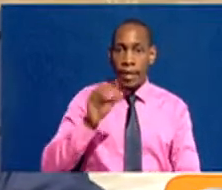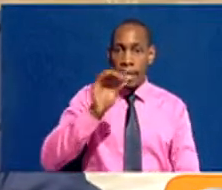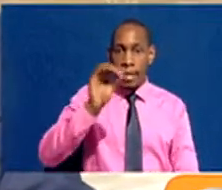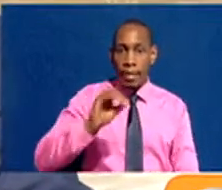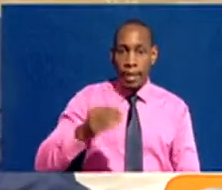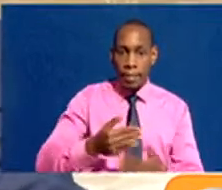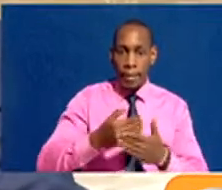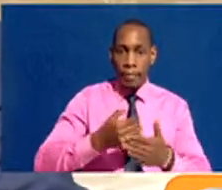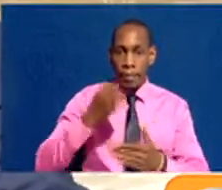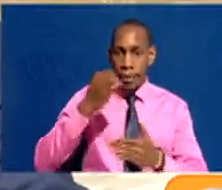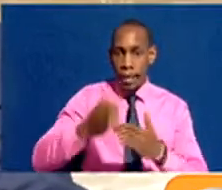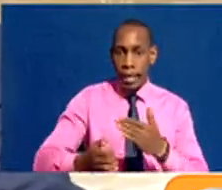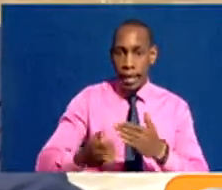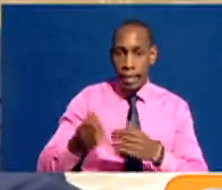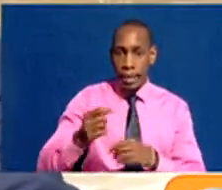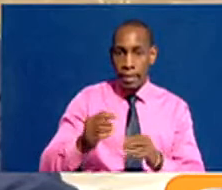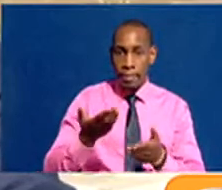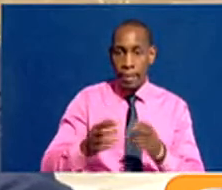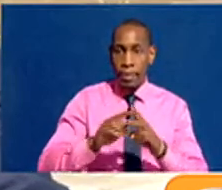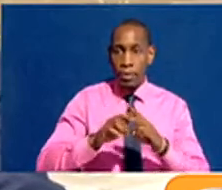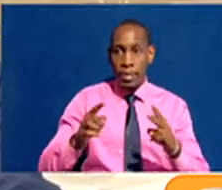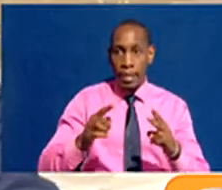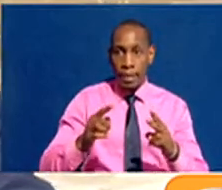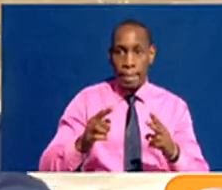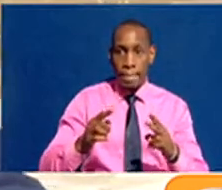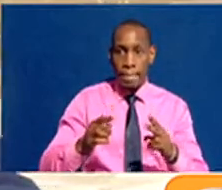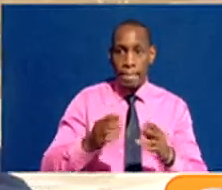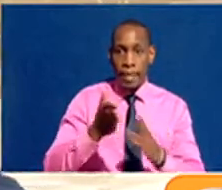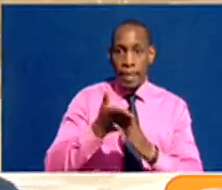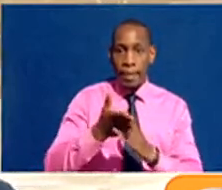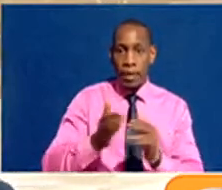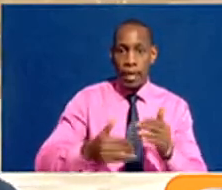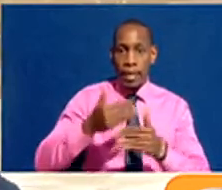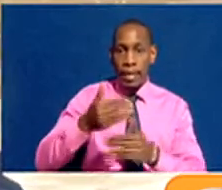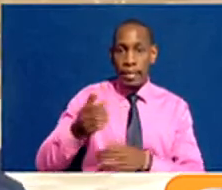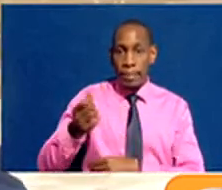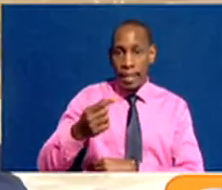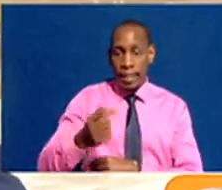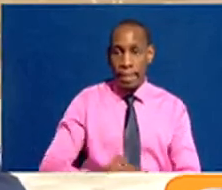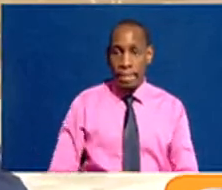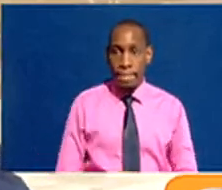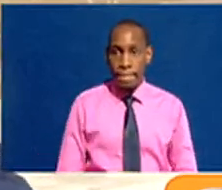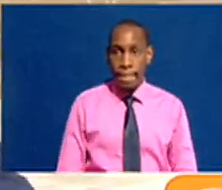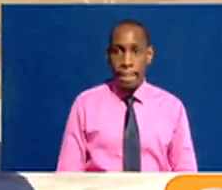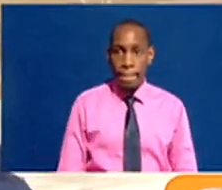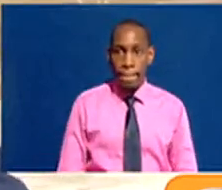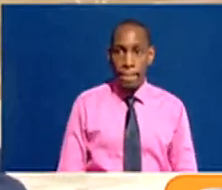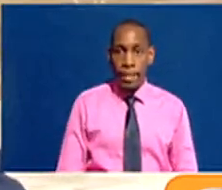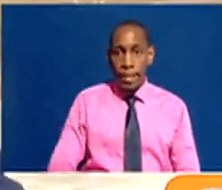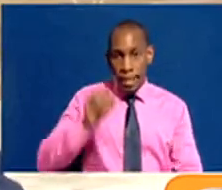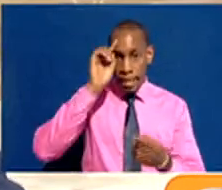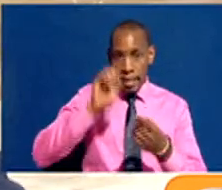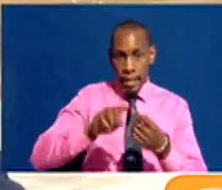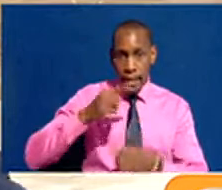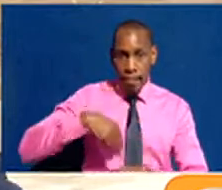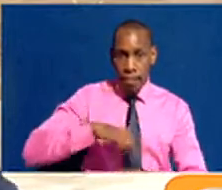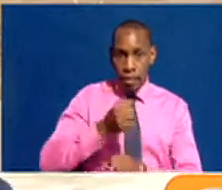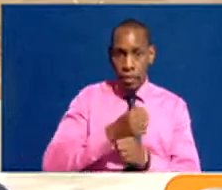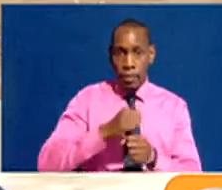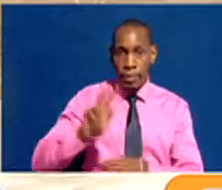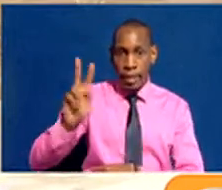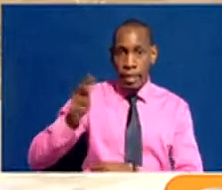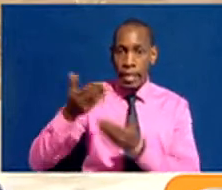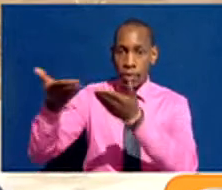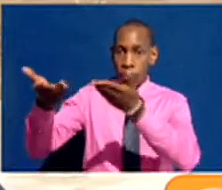this month or beginning of middle of next month. Our target is to make Kenya import